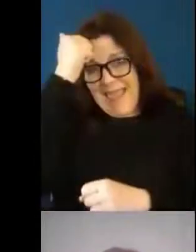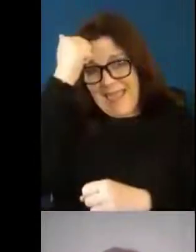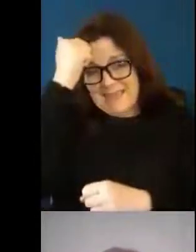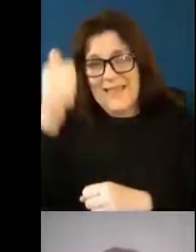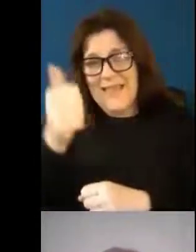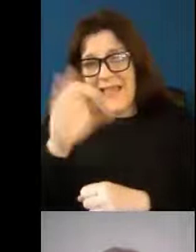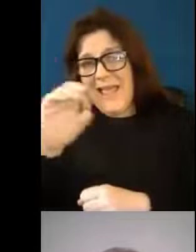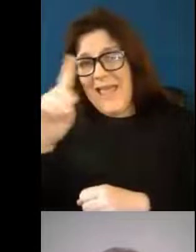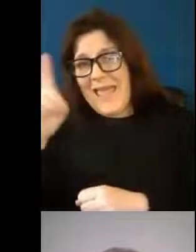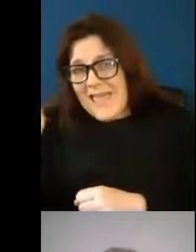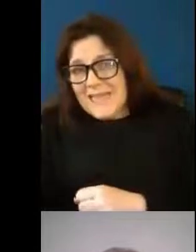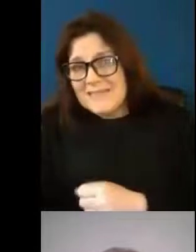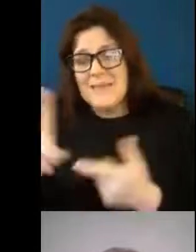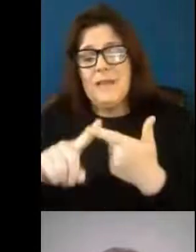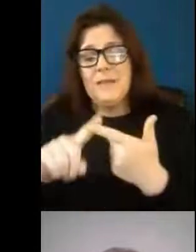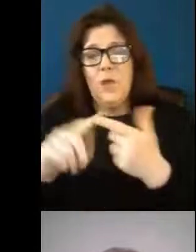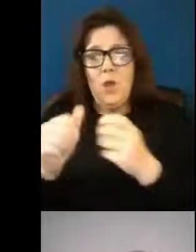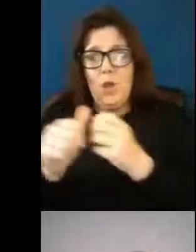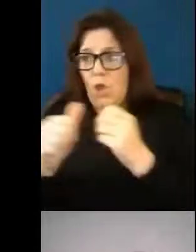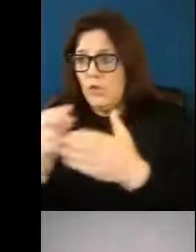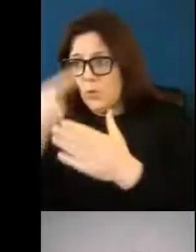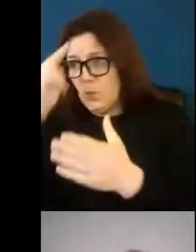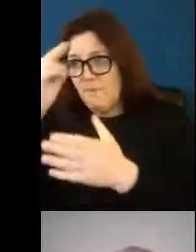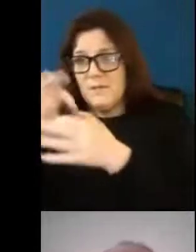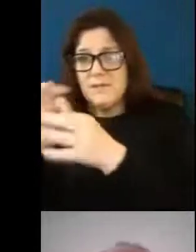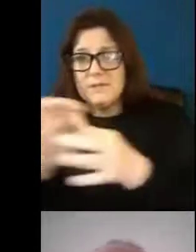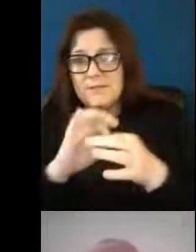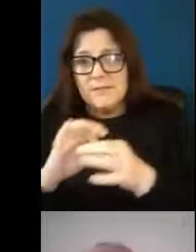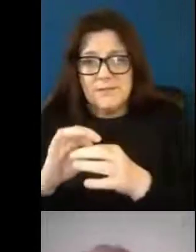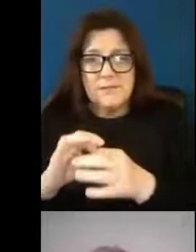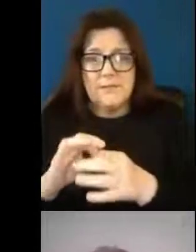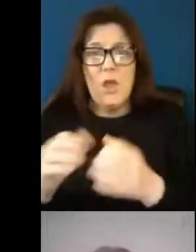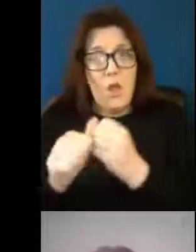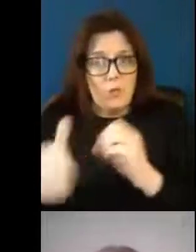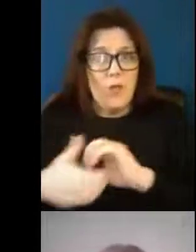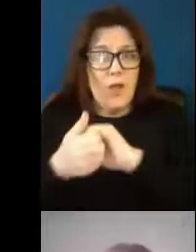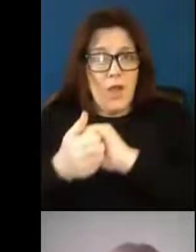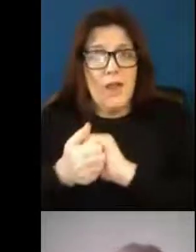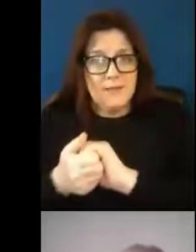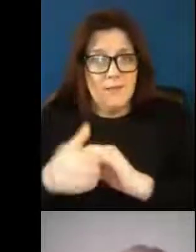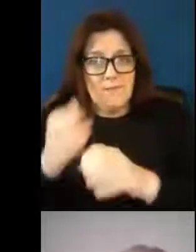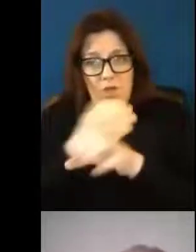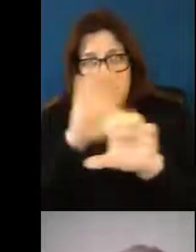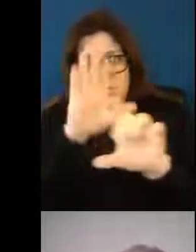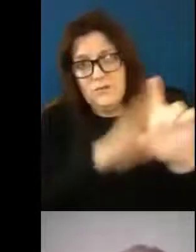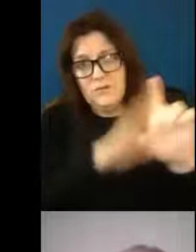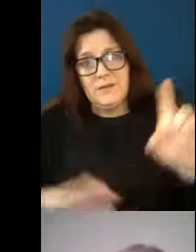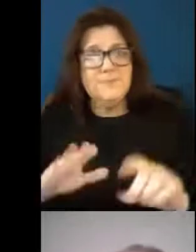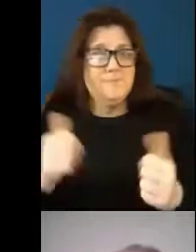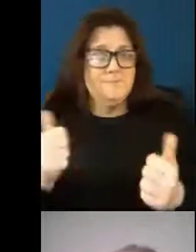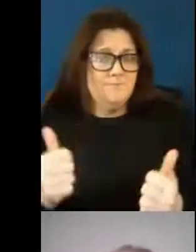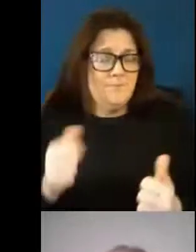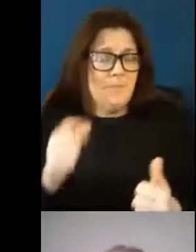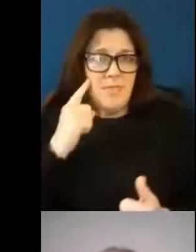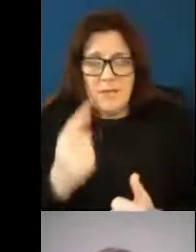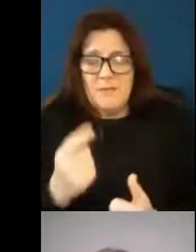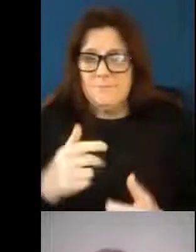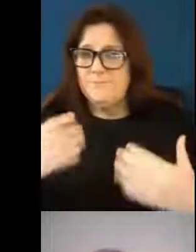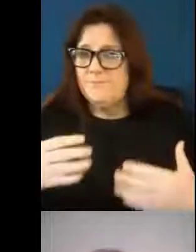other universities and other colleagues across the country. I think it's a